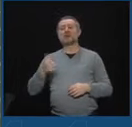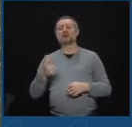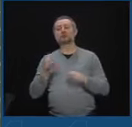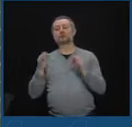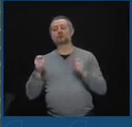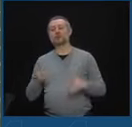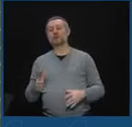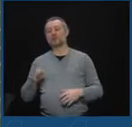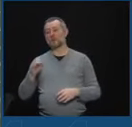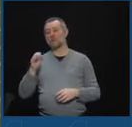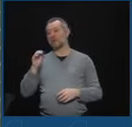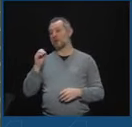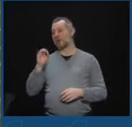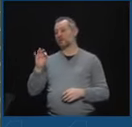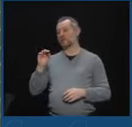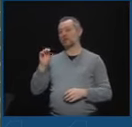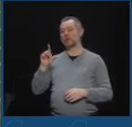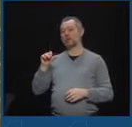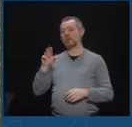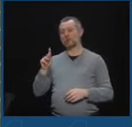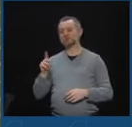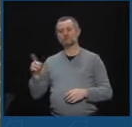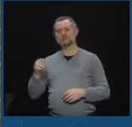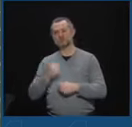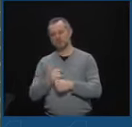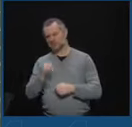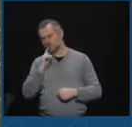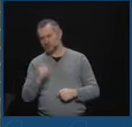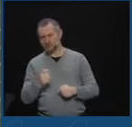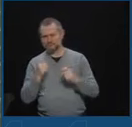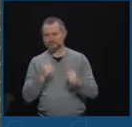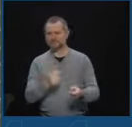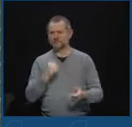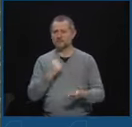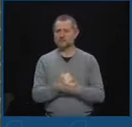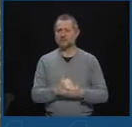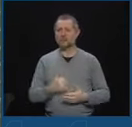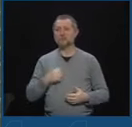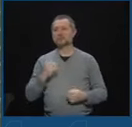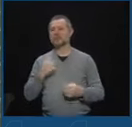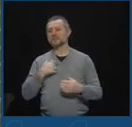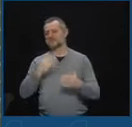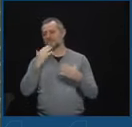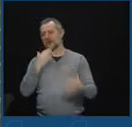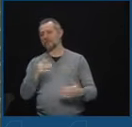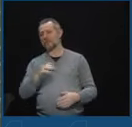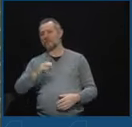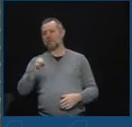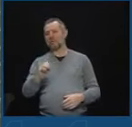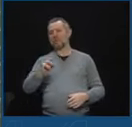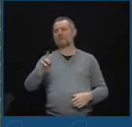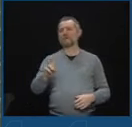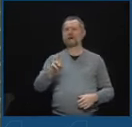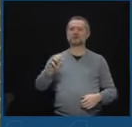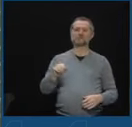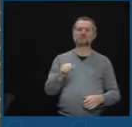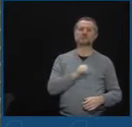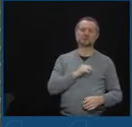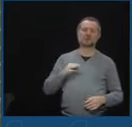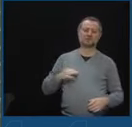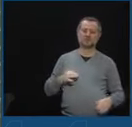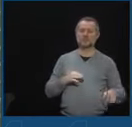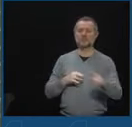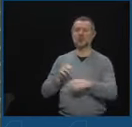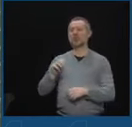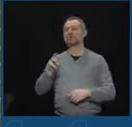actually said, we're gonna make sure you get the assistance you need. So now I wanna thank OVS staff, because OVS made sure that they